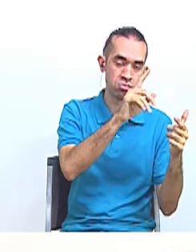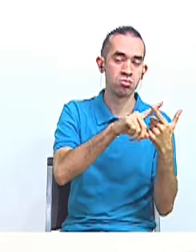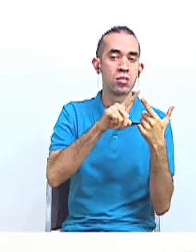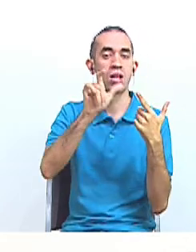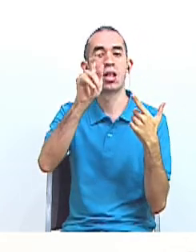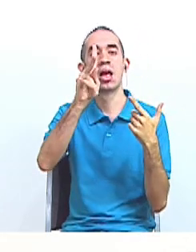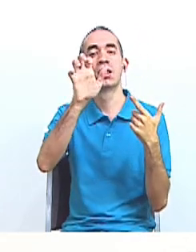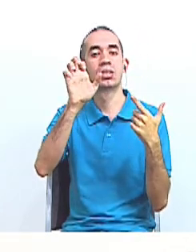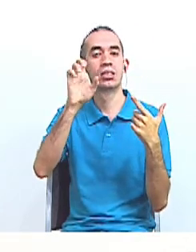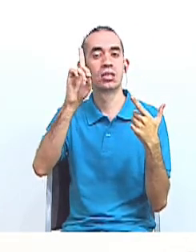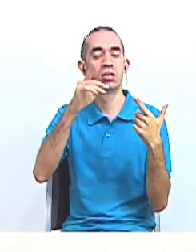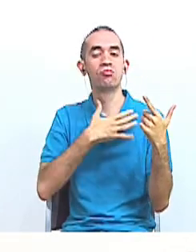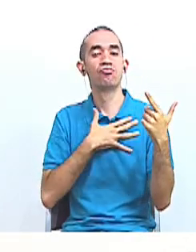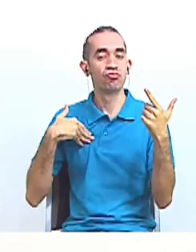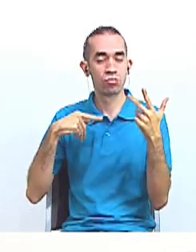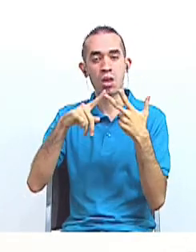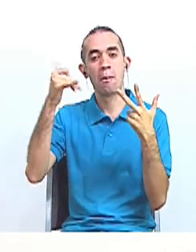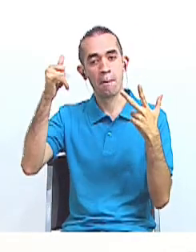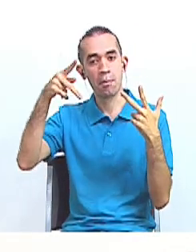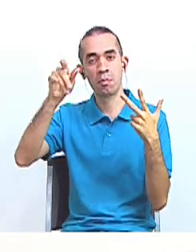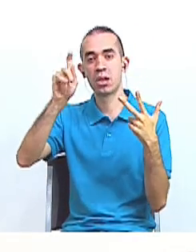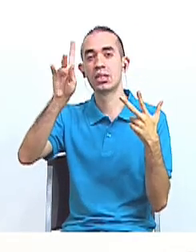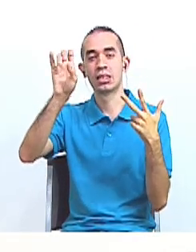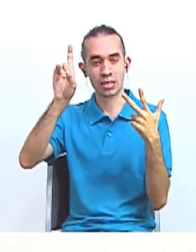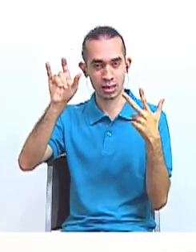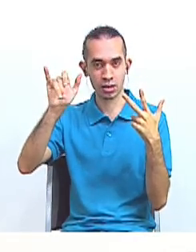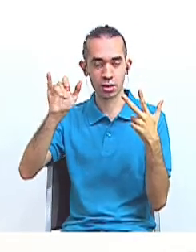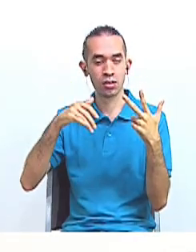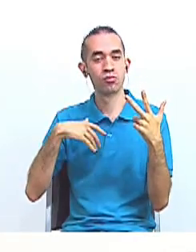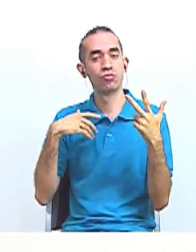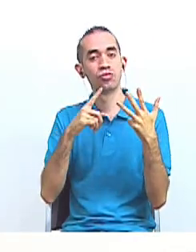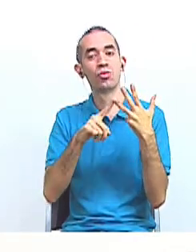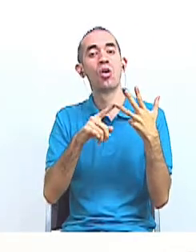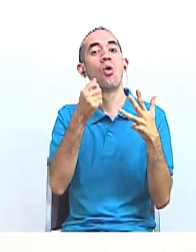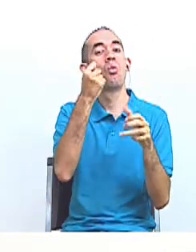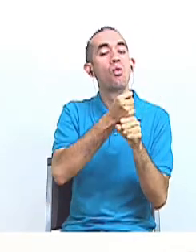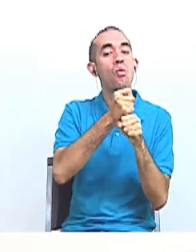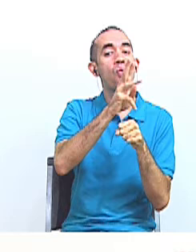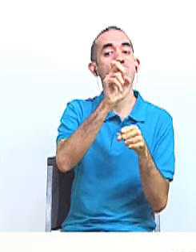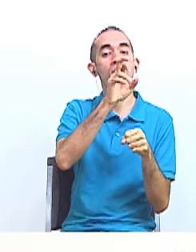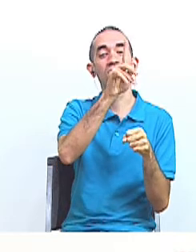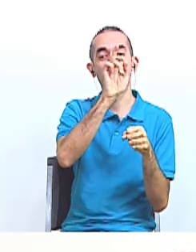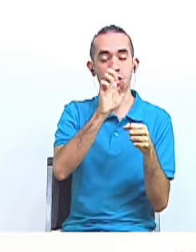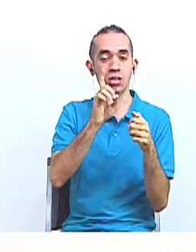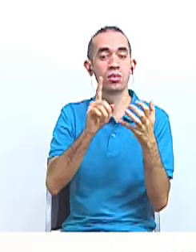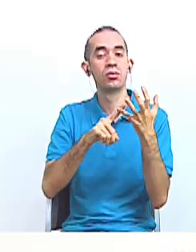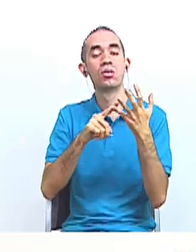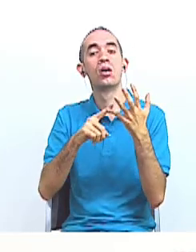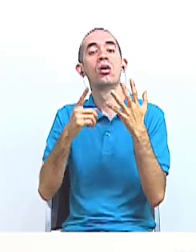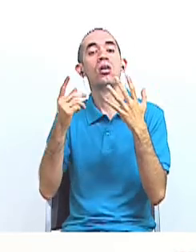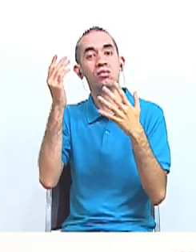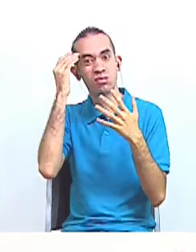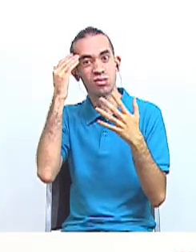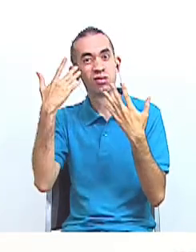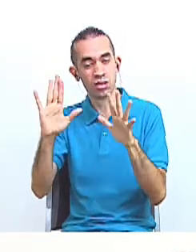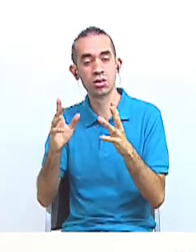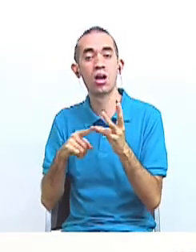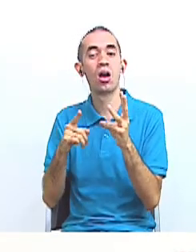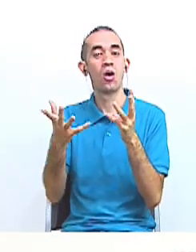liked, played, worked, knew, wanted,